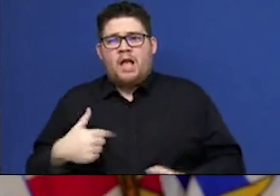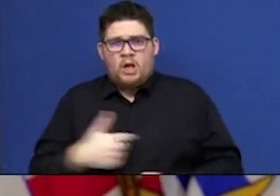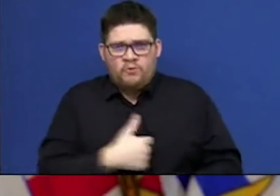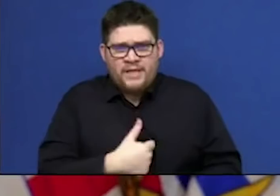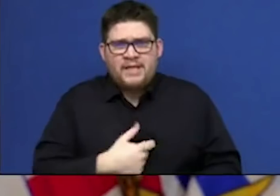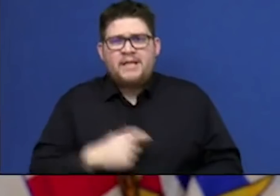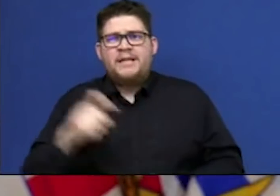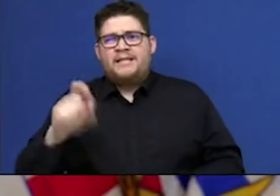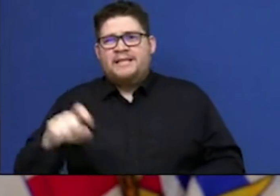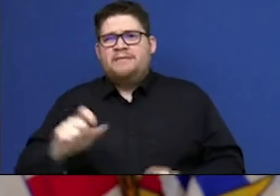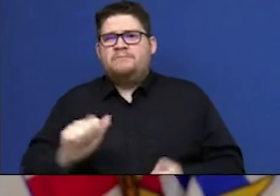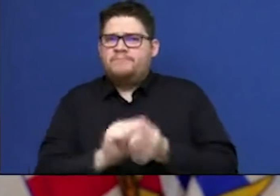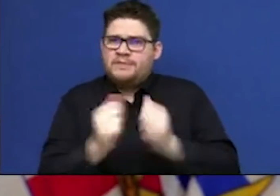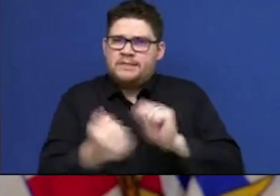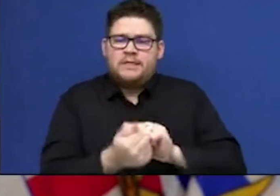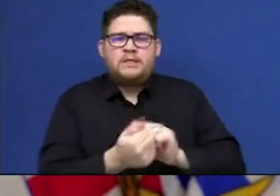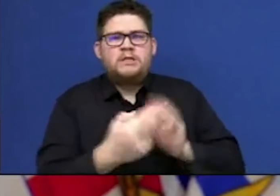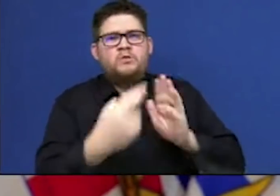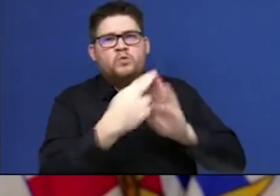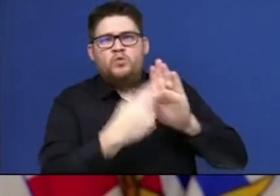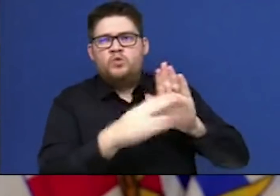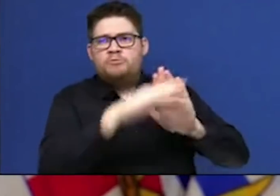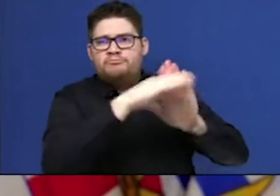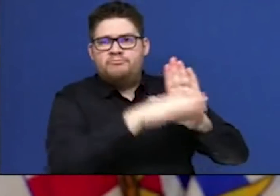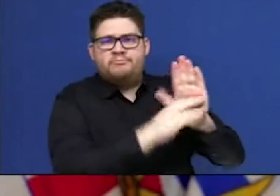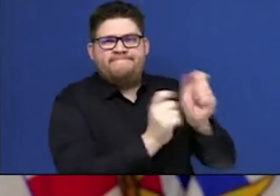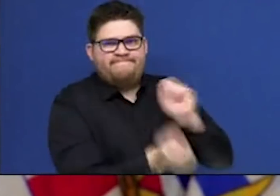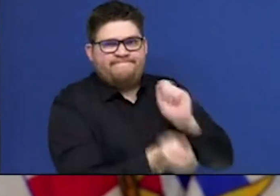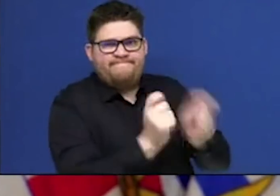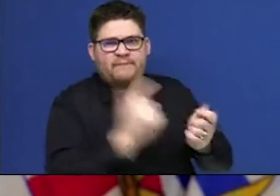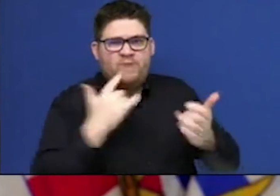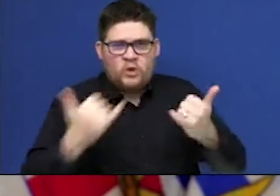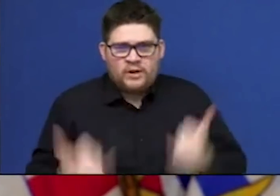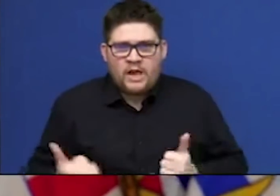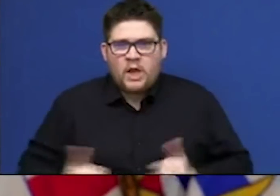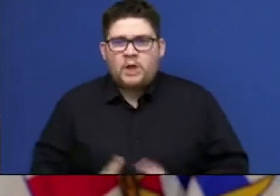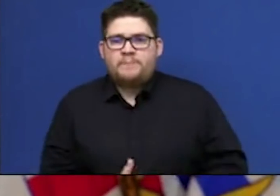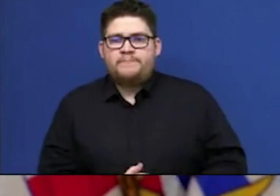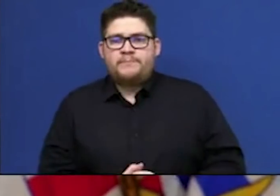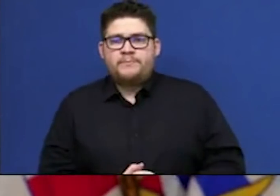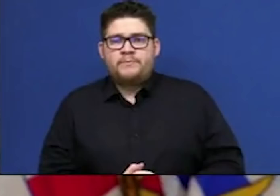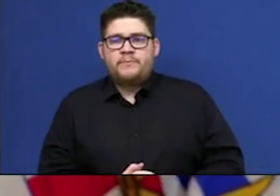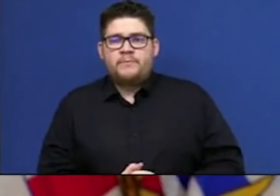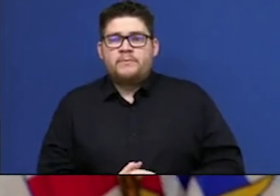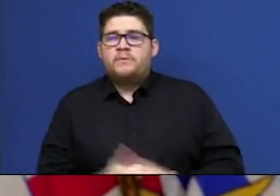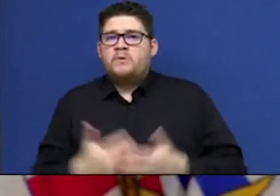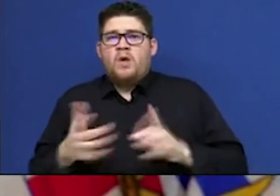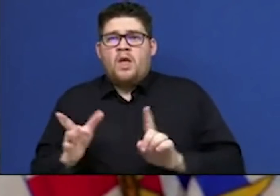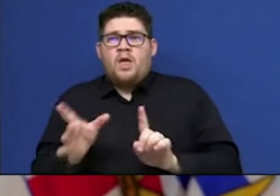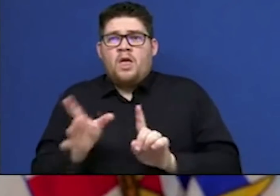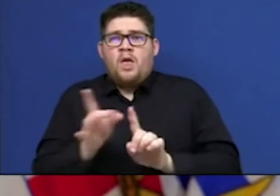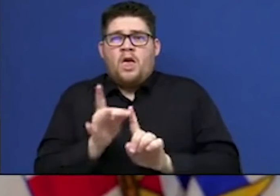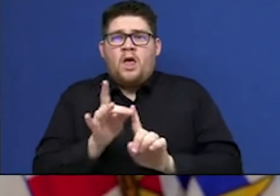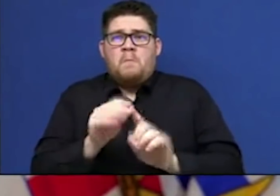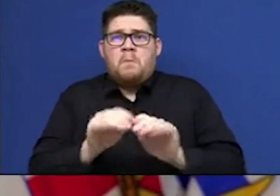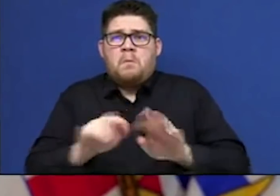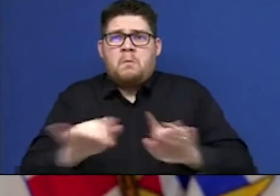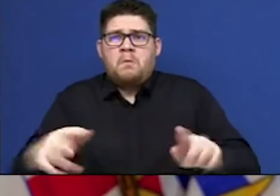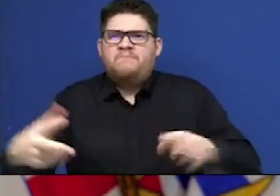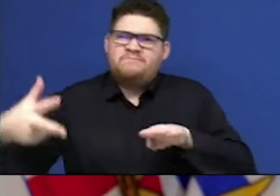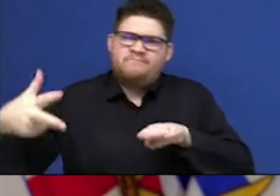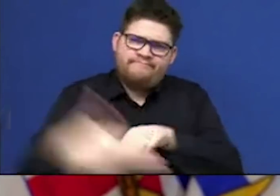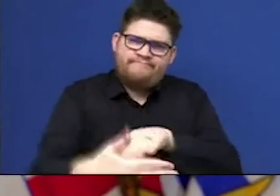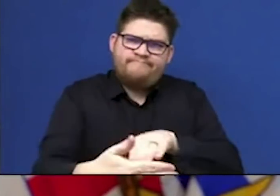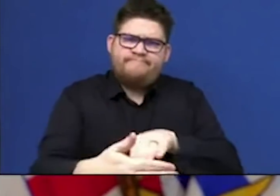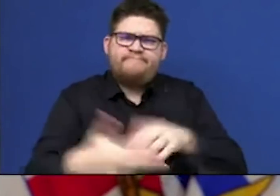allow us to safely move forward through this next phase. Gathering indoors is what is the greatest risk